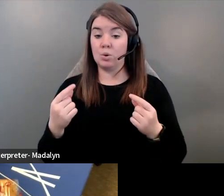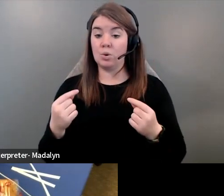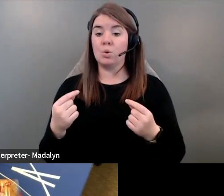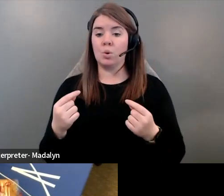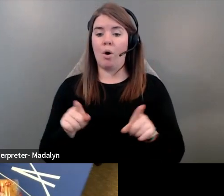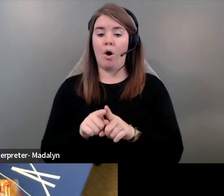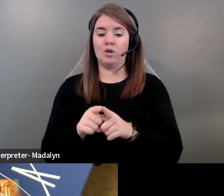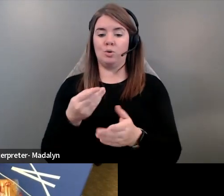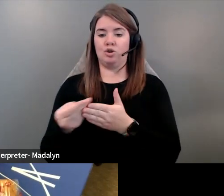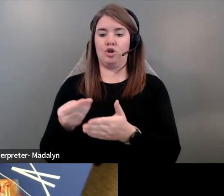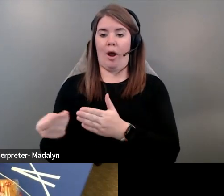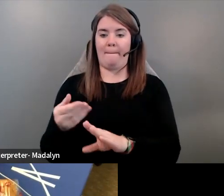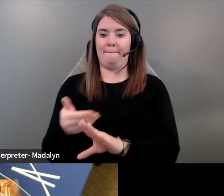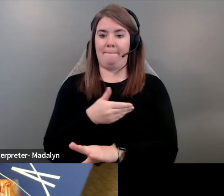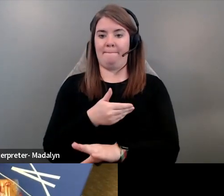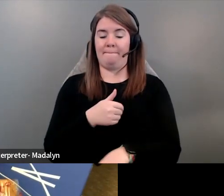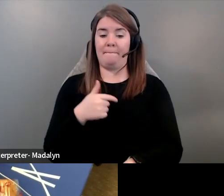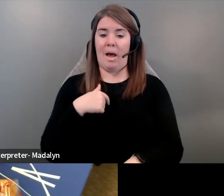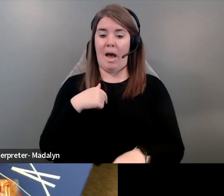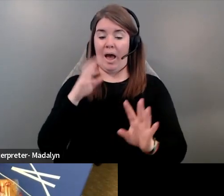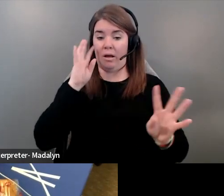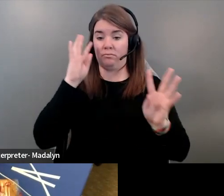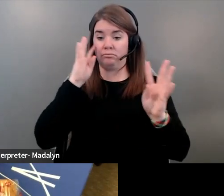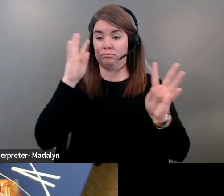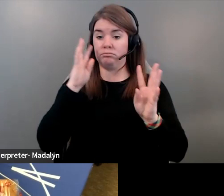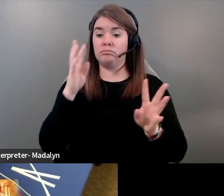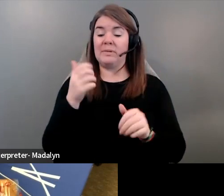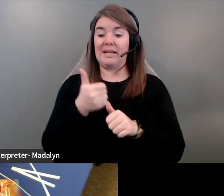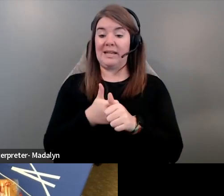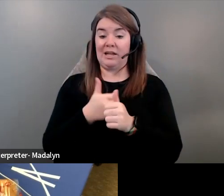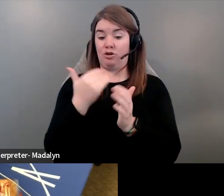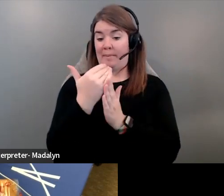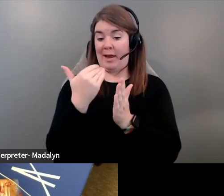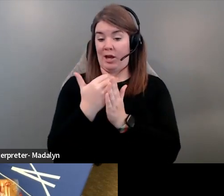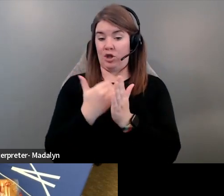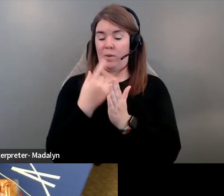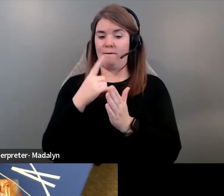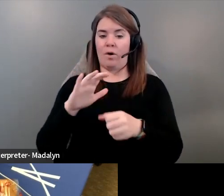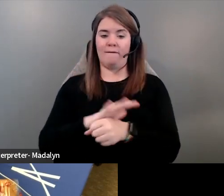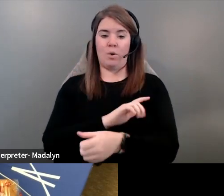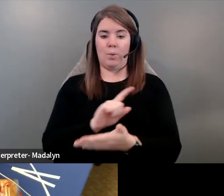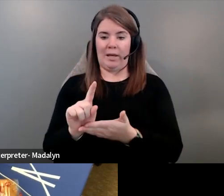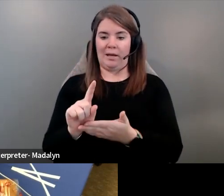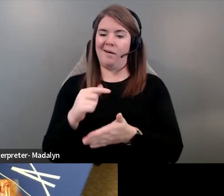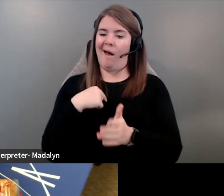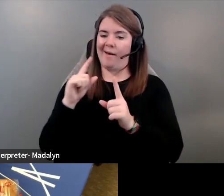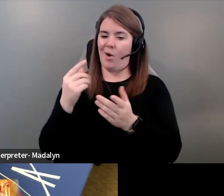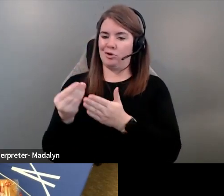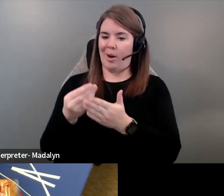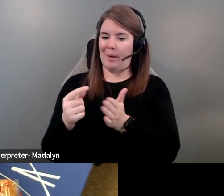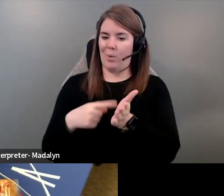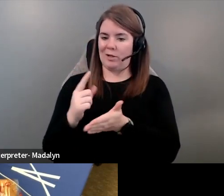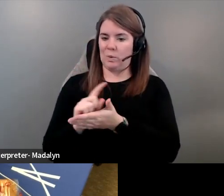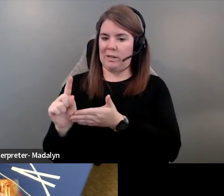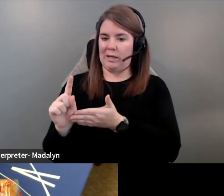I developed this menu plan by the week, and that's for a specific reason. I always grocery shop once a week. That cuts